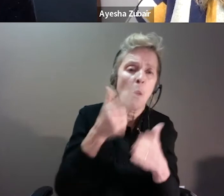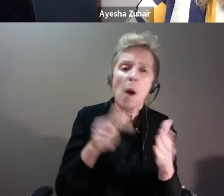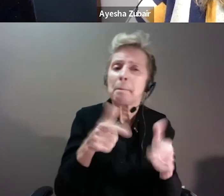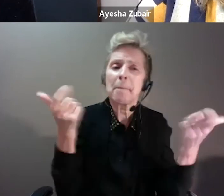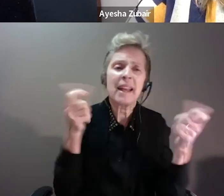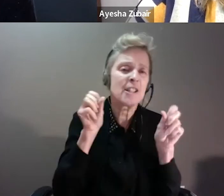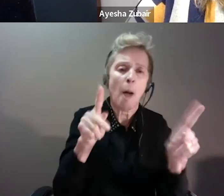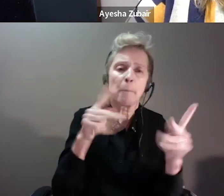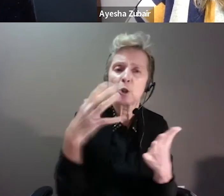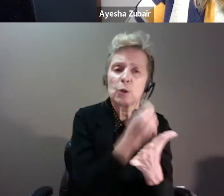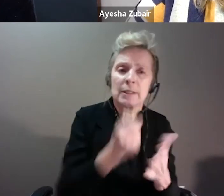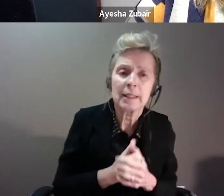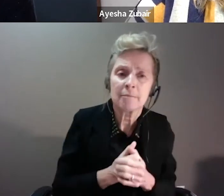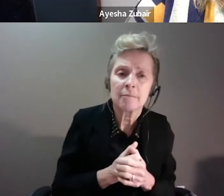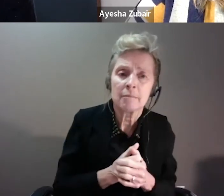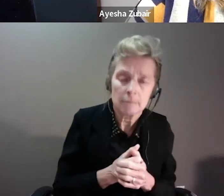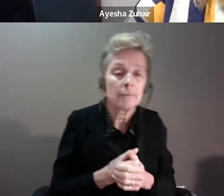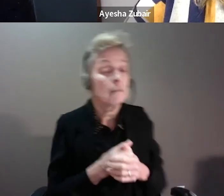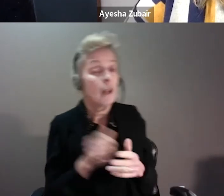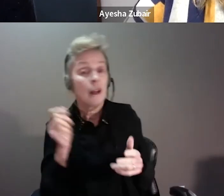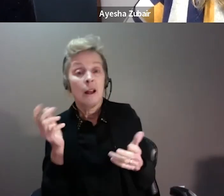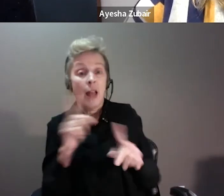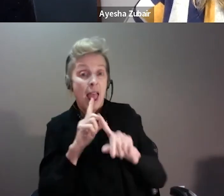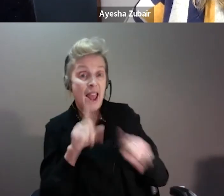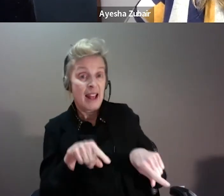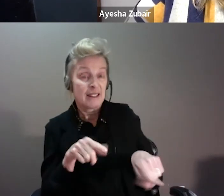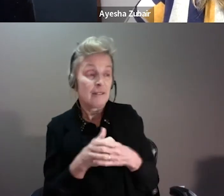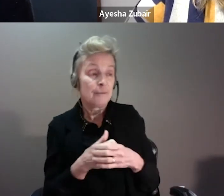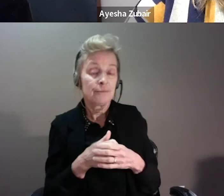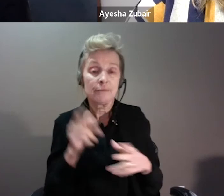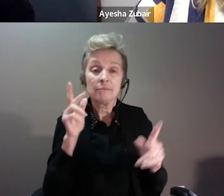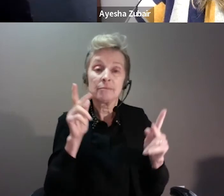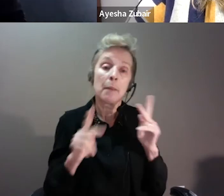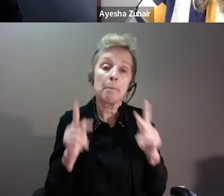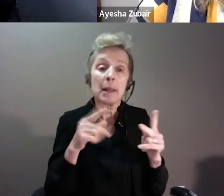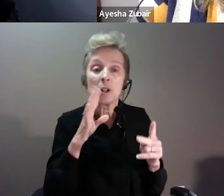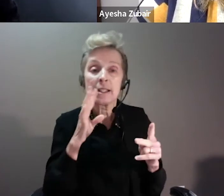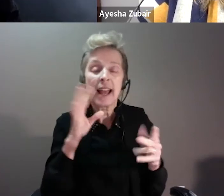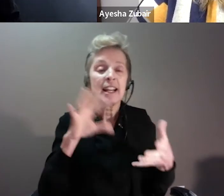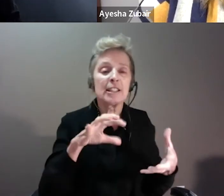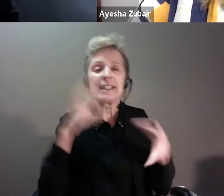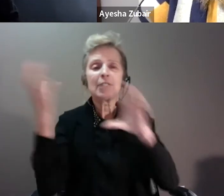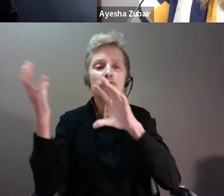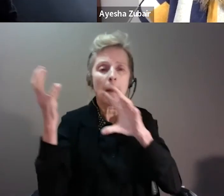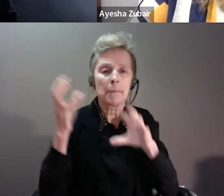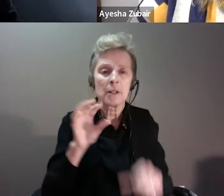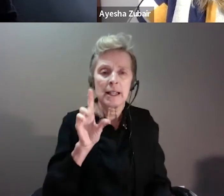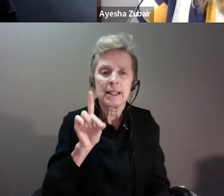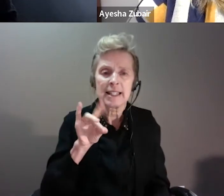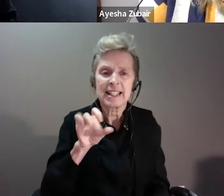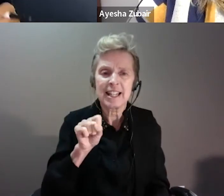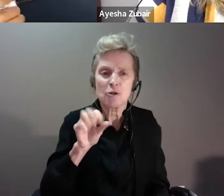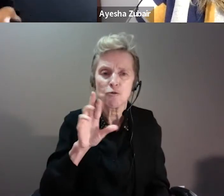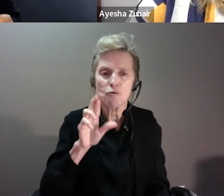I think people with disabilities are already like, people talk about disruption as if it's like it's a